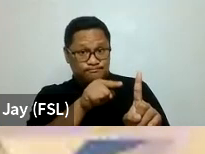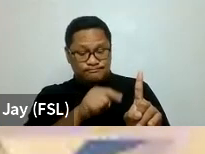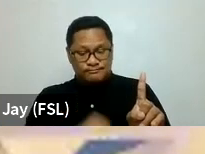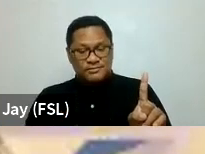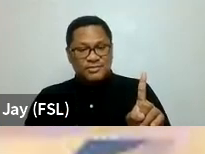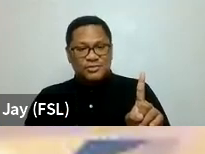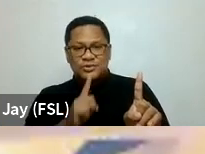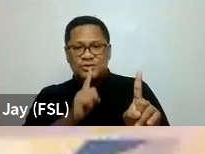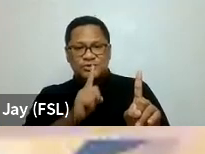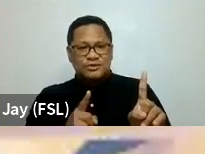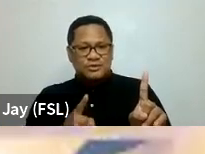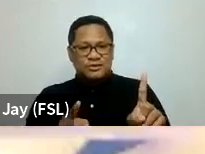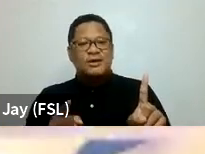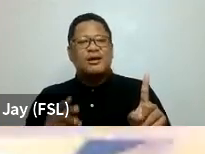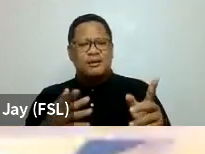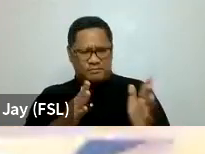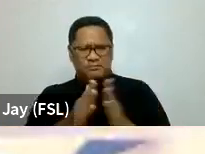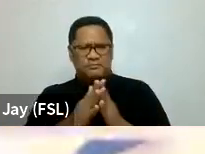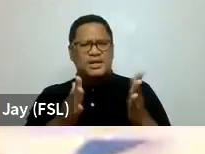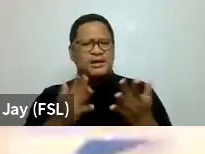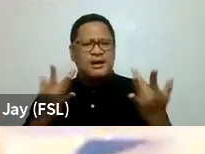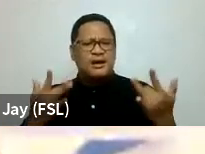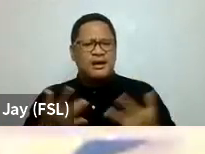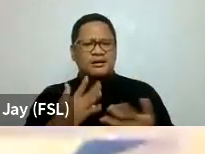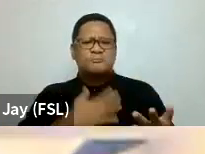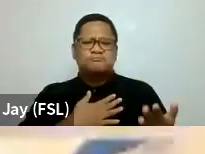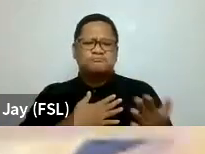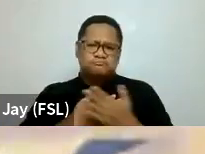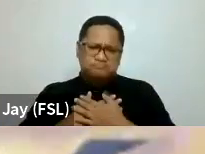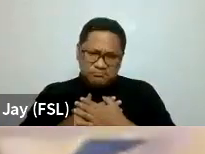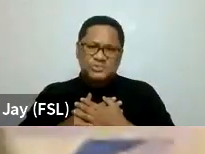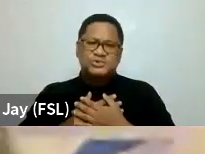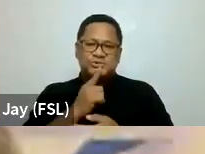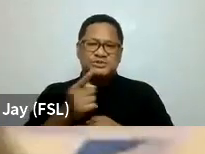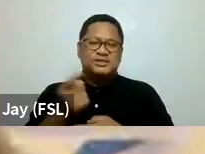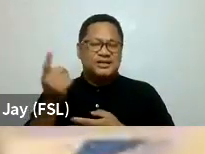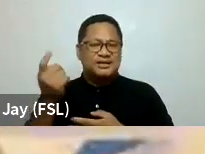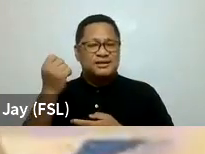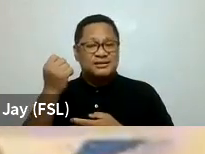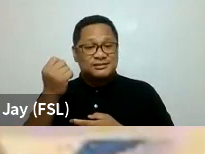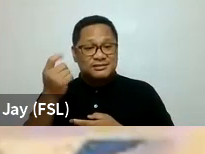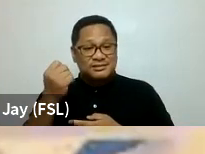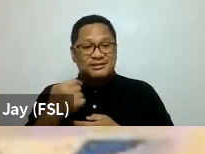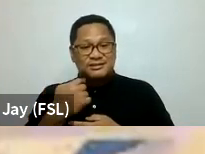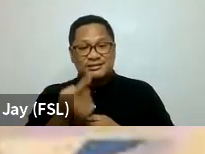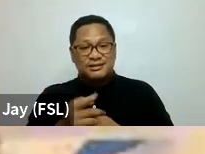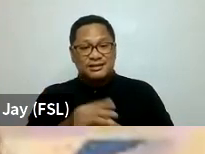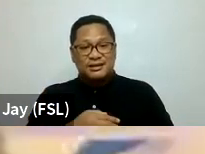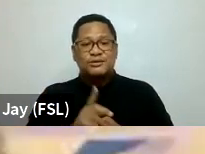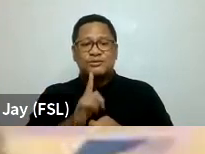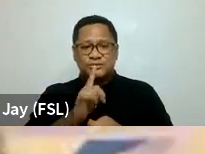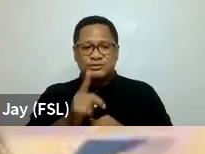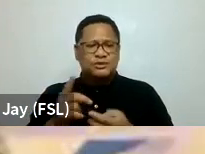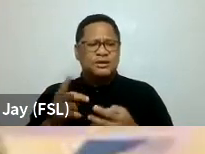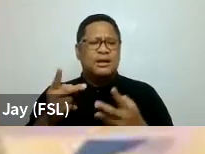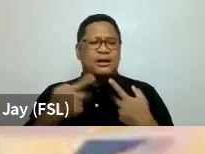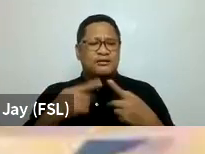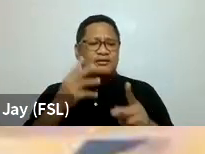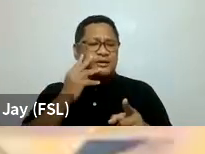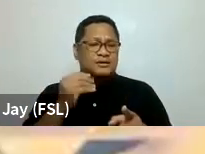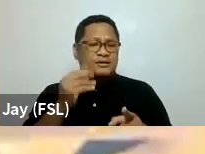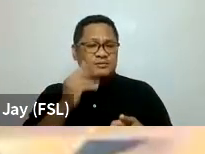big task. To say that's an understatement, saying it yes. Big. Can you tell us your experience